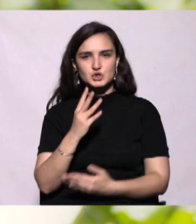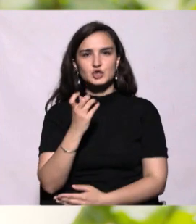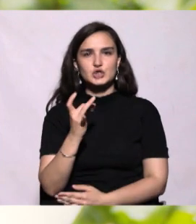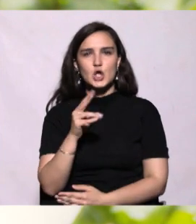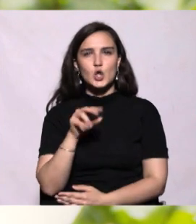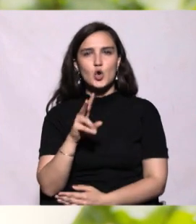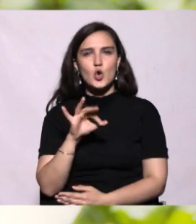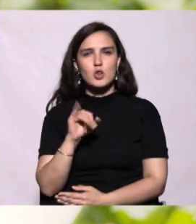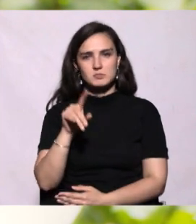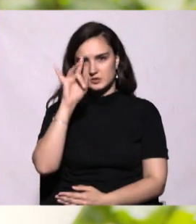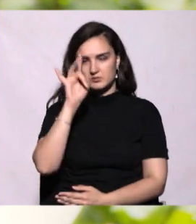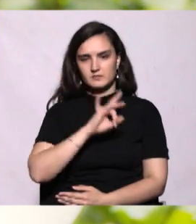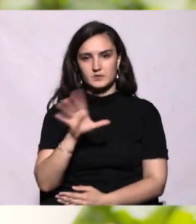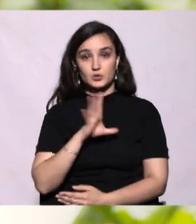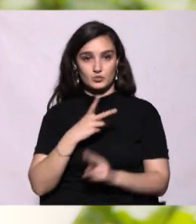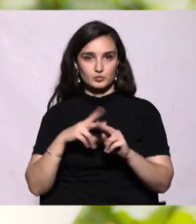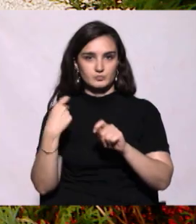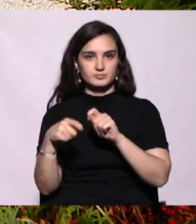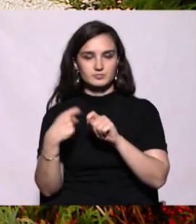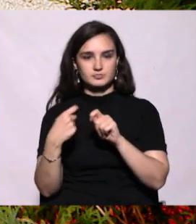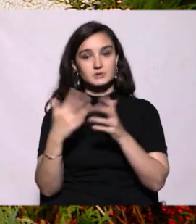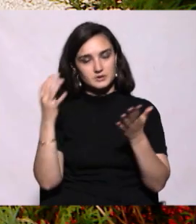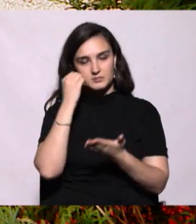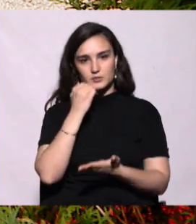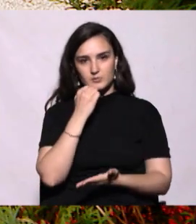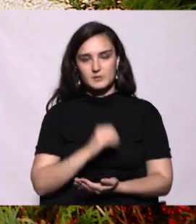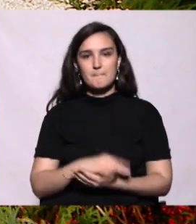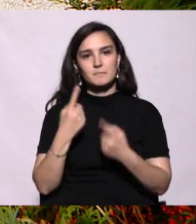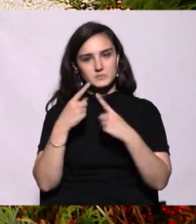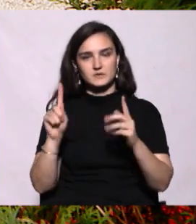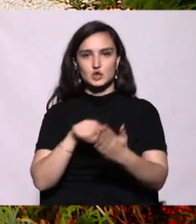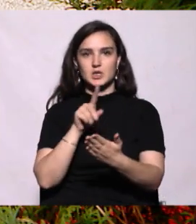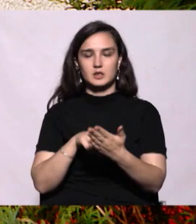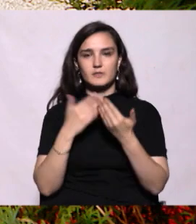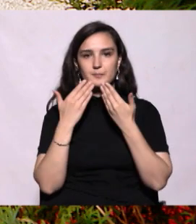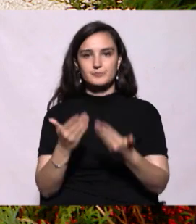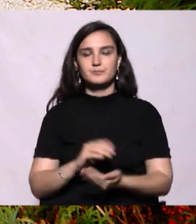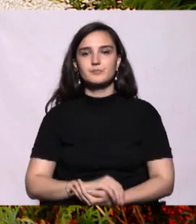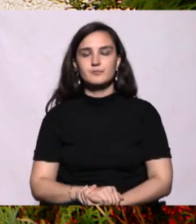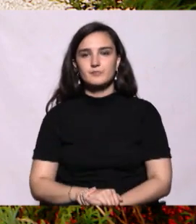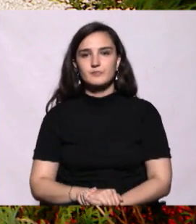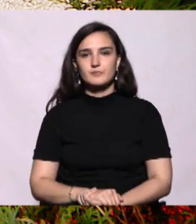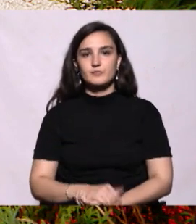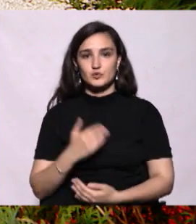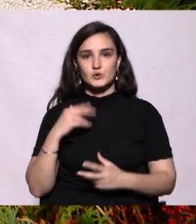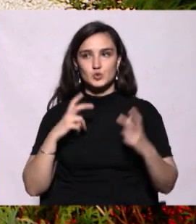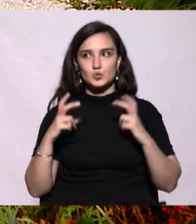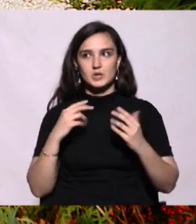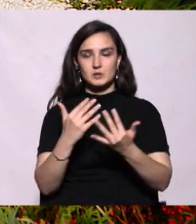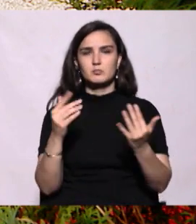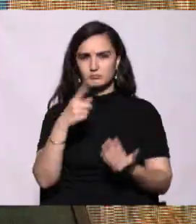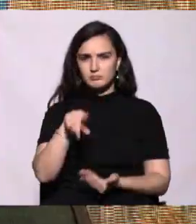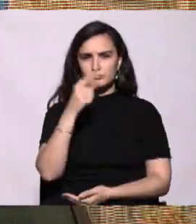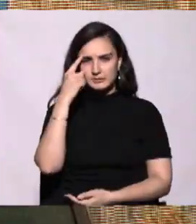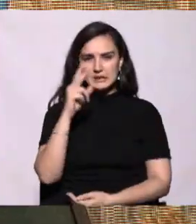became very popular. Oh, thank you very much. I've got another question for our students. Do you think